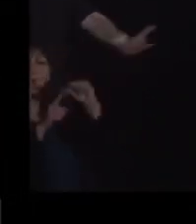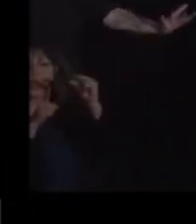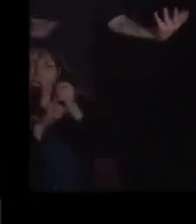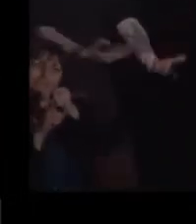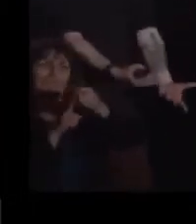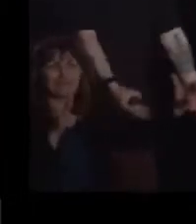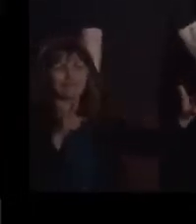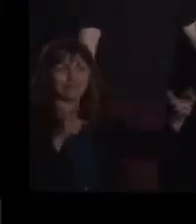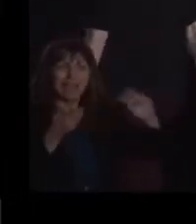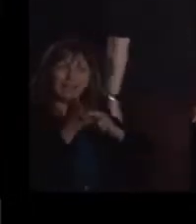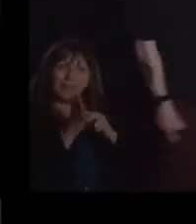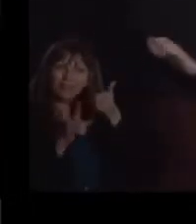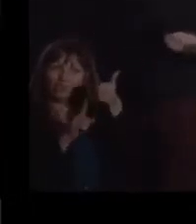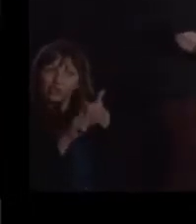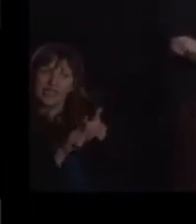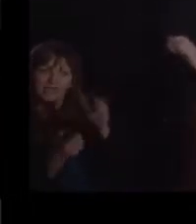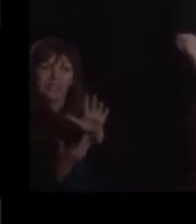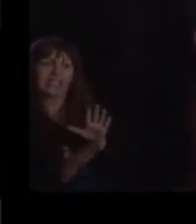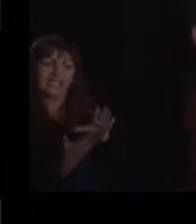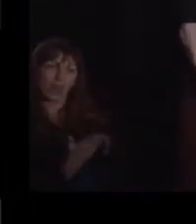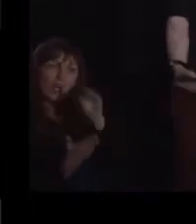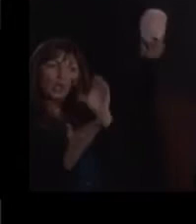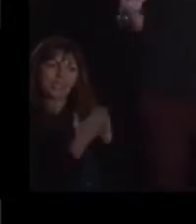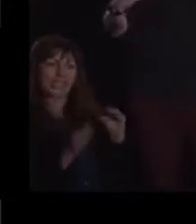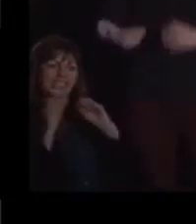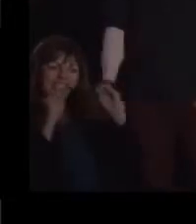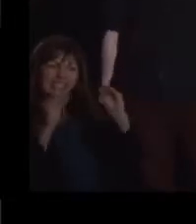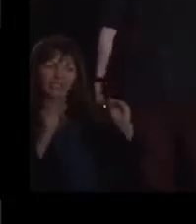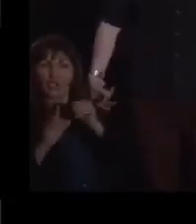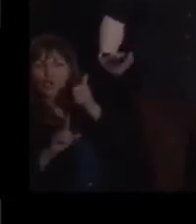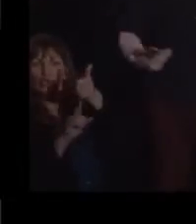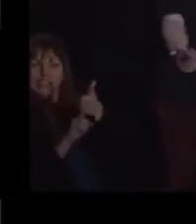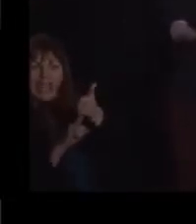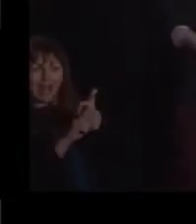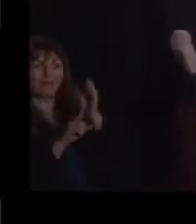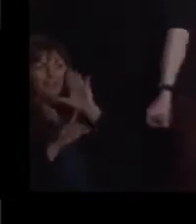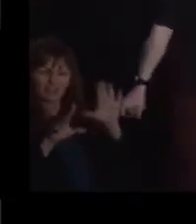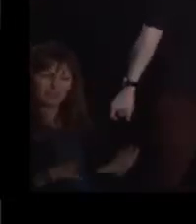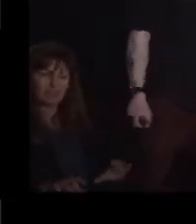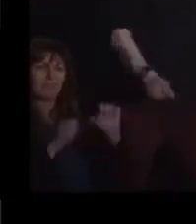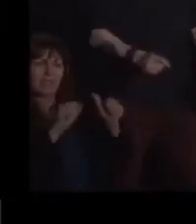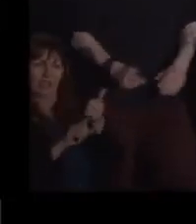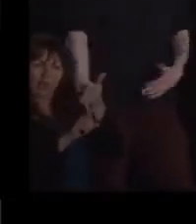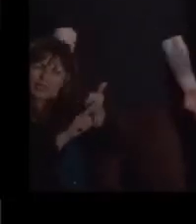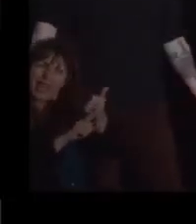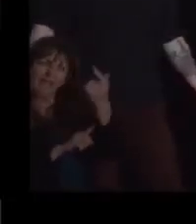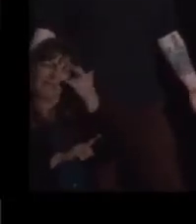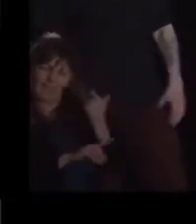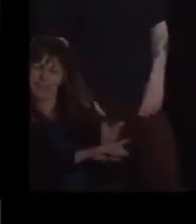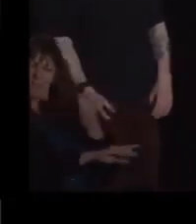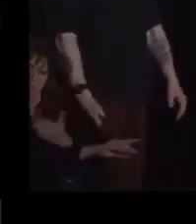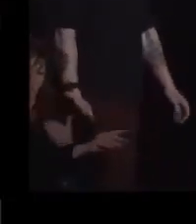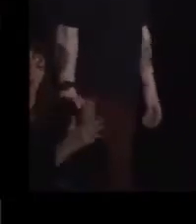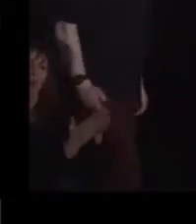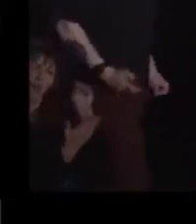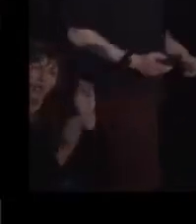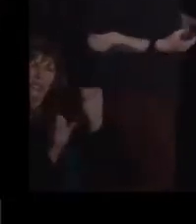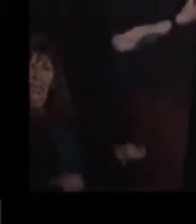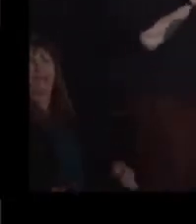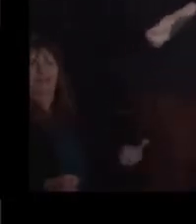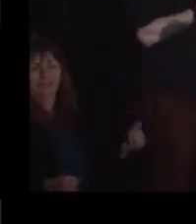word, is literally self-learning. It's teaching yourself stuff. It's taking it upon yourself and just bettering yourself. And it just sounds good, doesn't it? Sounds